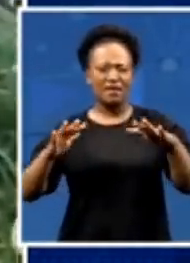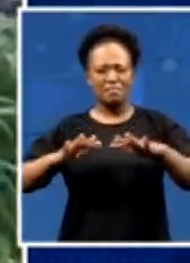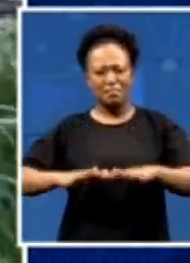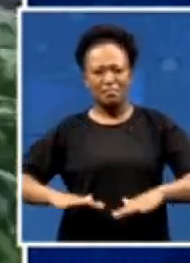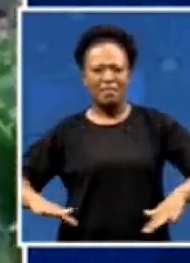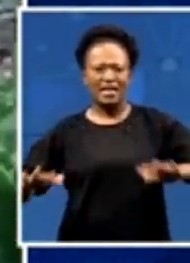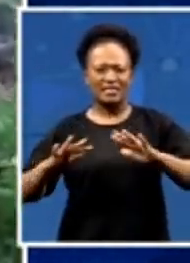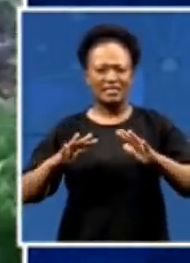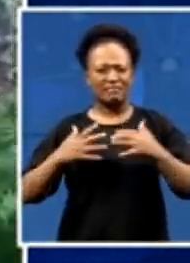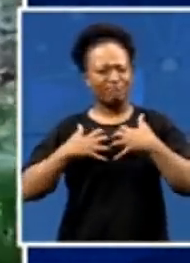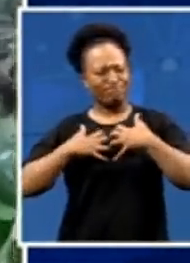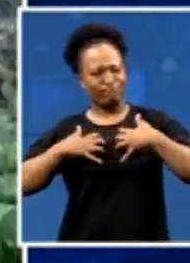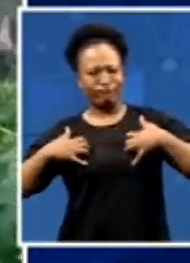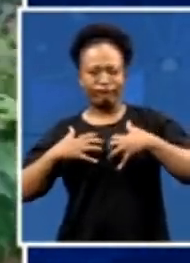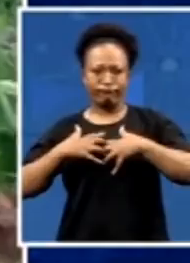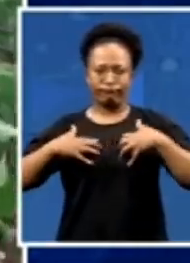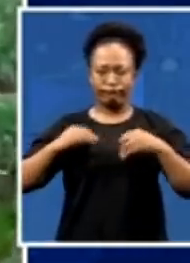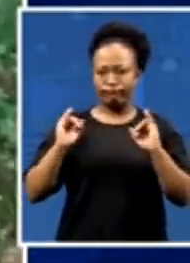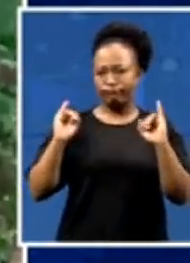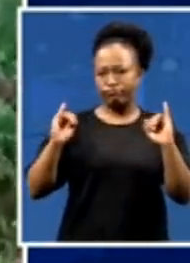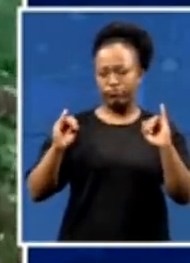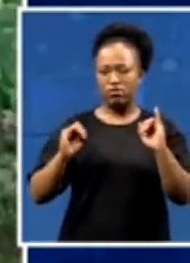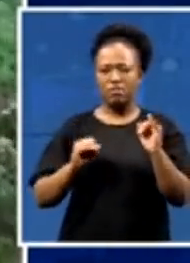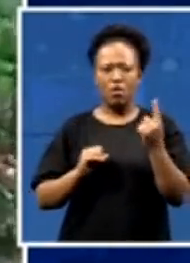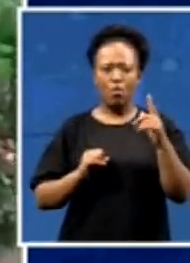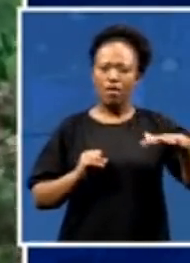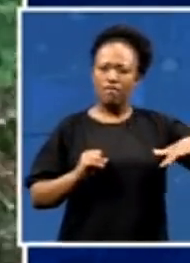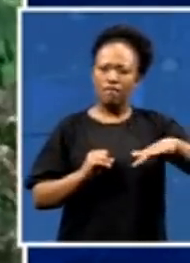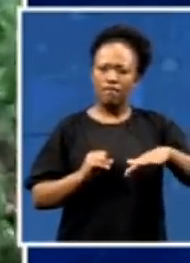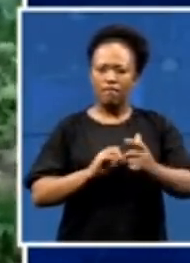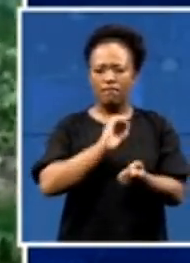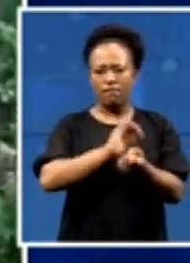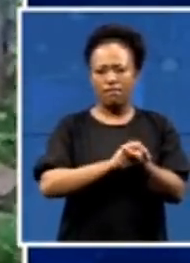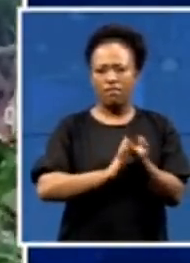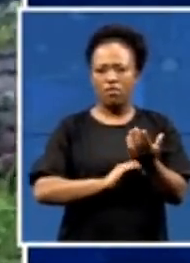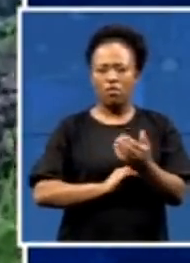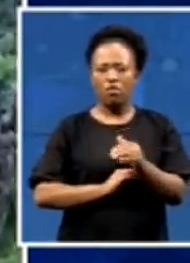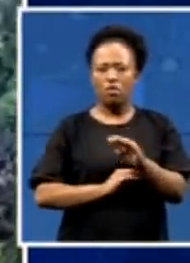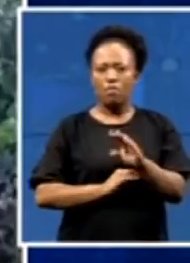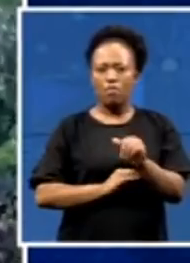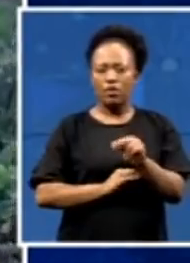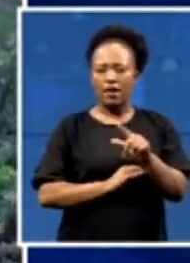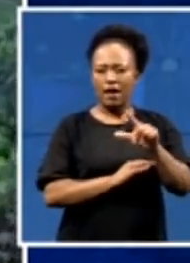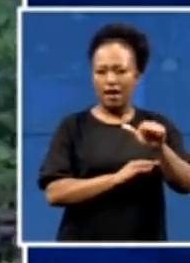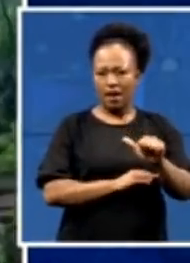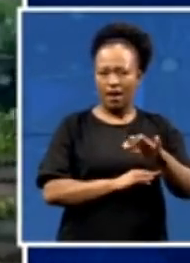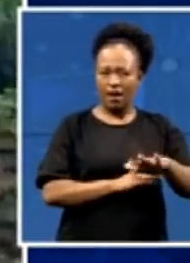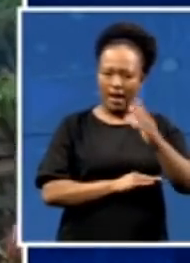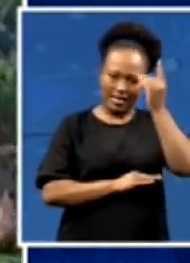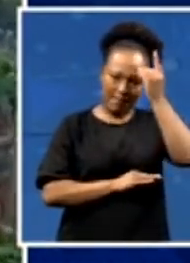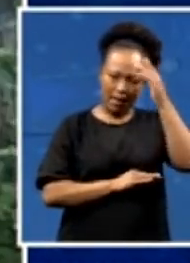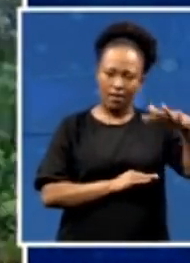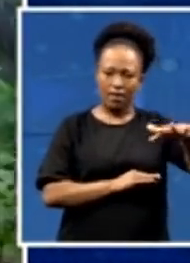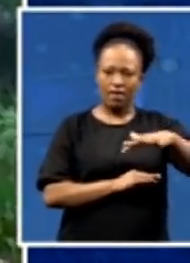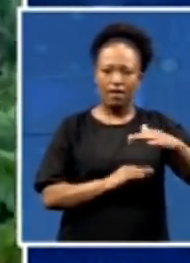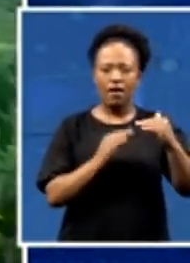that in one incident at Ponela, that's around Durban area, there's a house that collapsed with